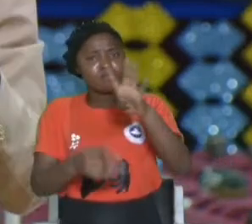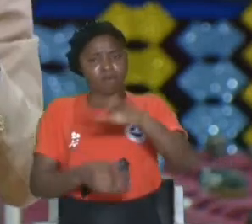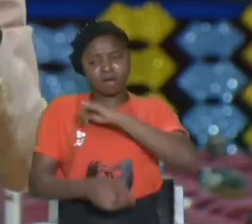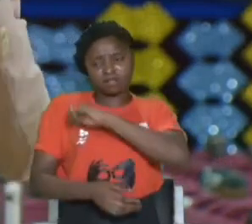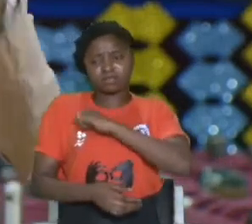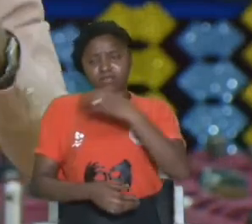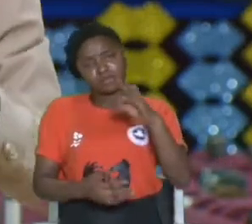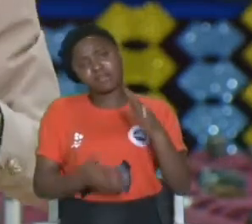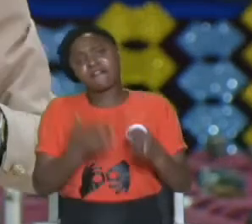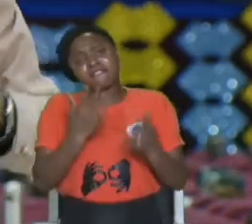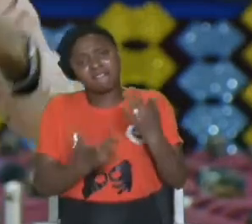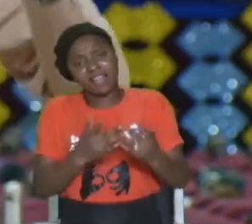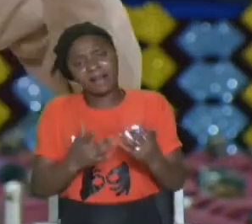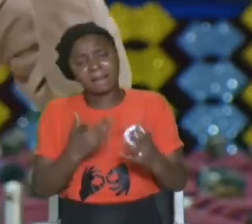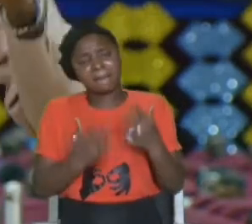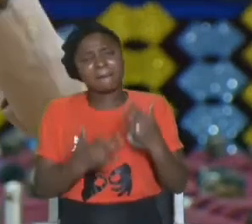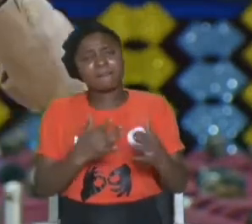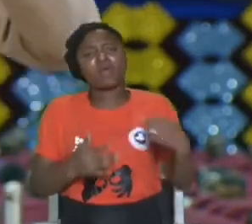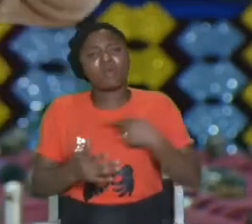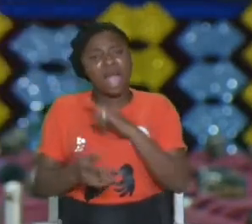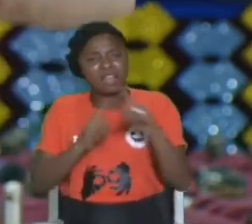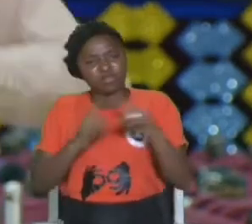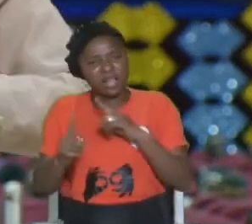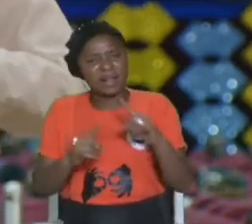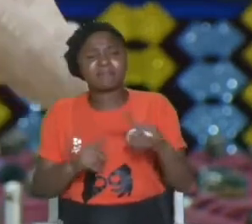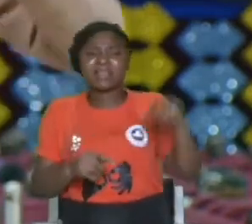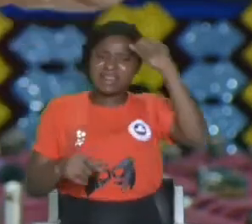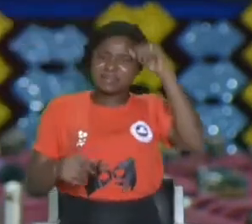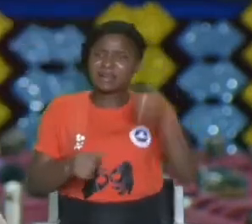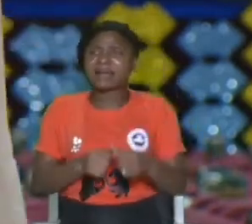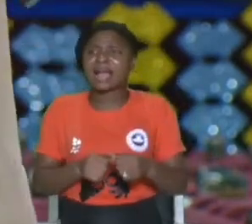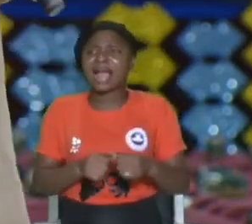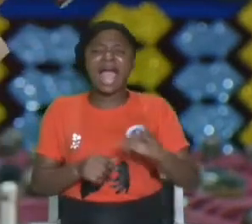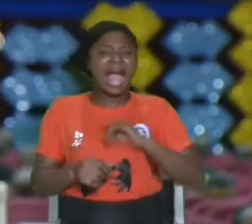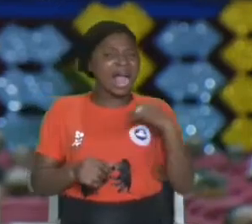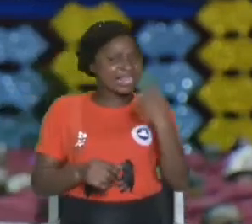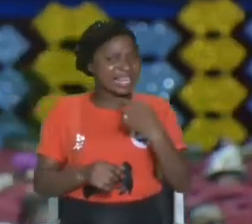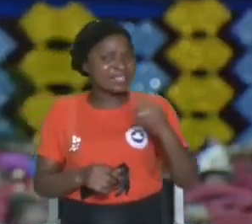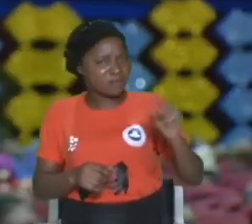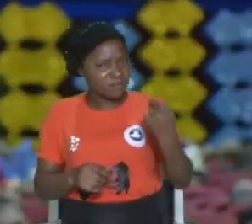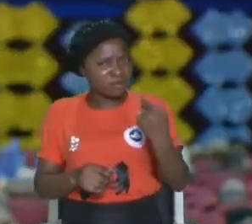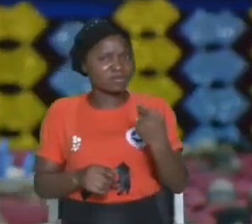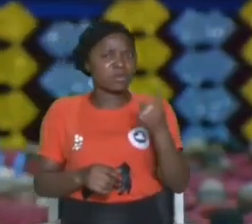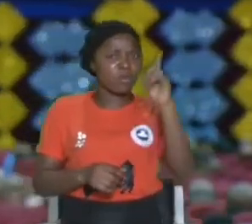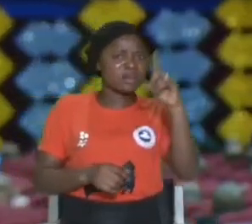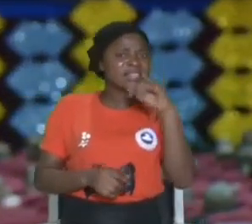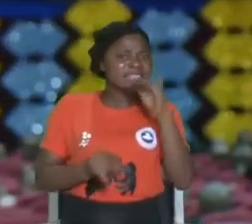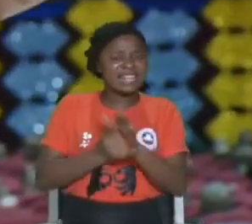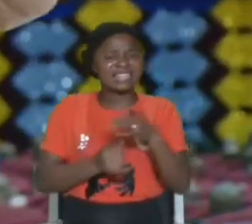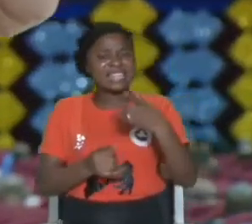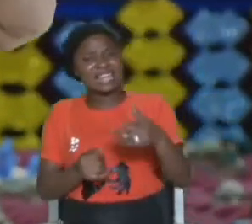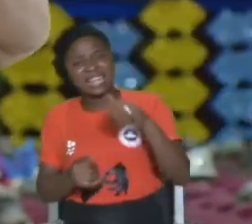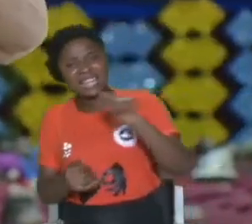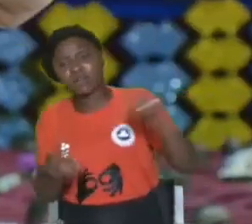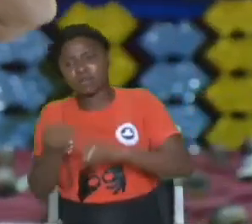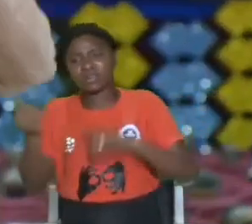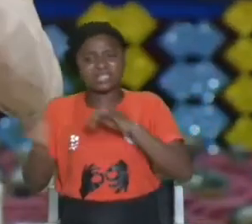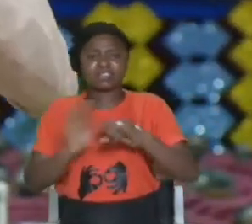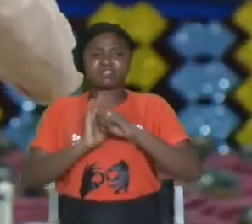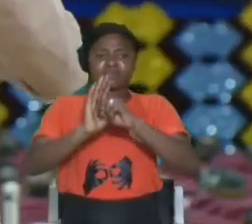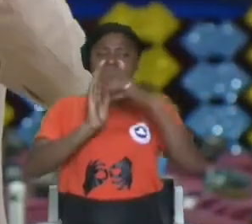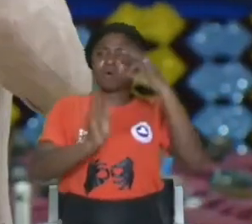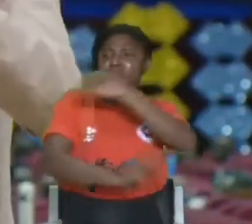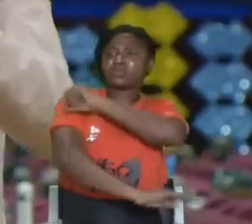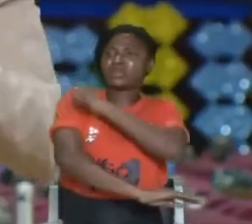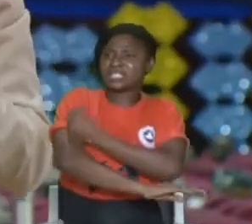when we talk about the rod of fire, we are talking about, remember, I said the first one is that a rod is a symbol of authority. So, when we